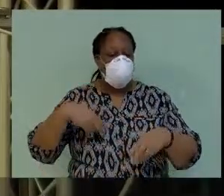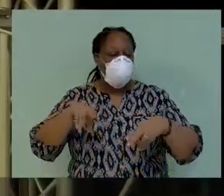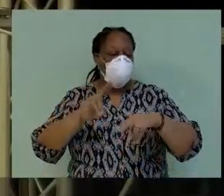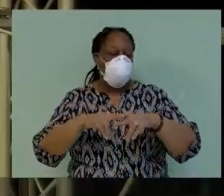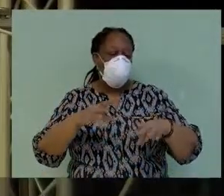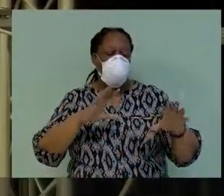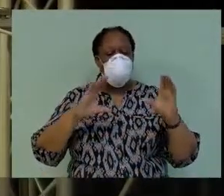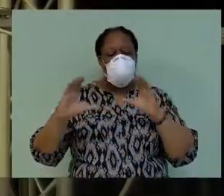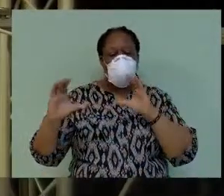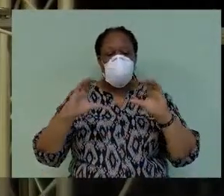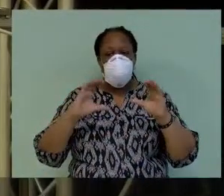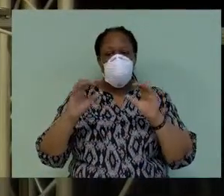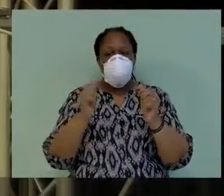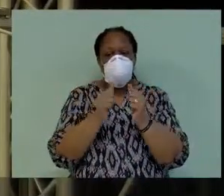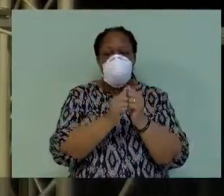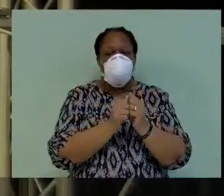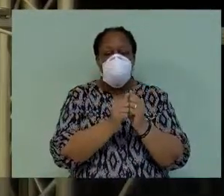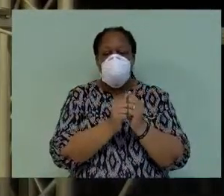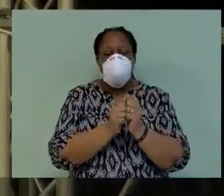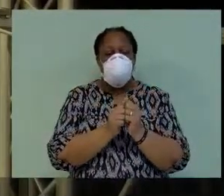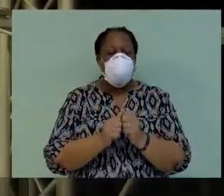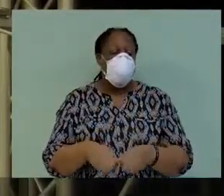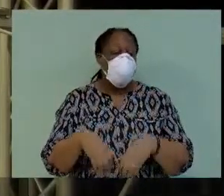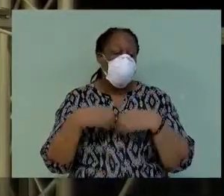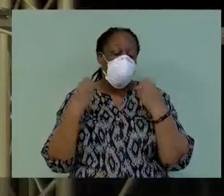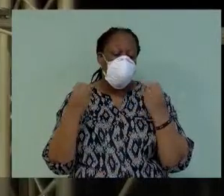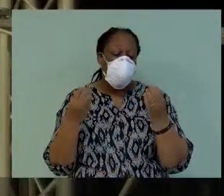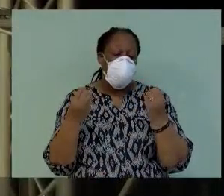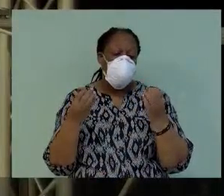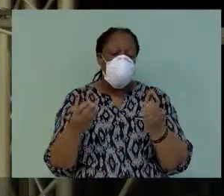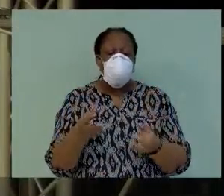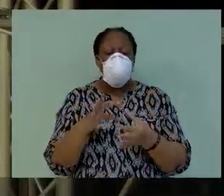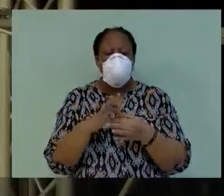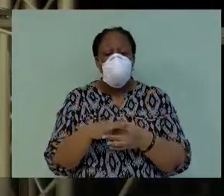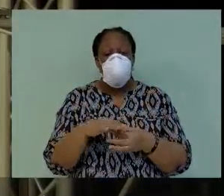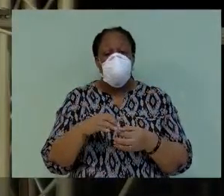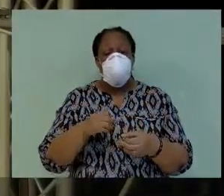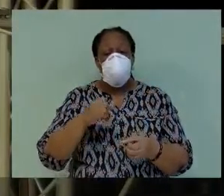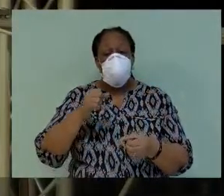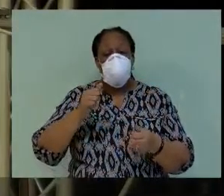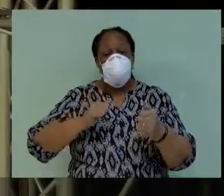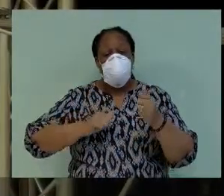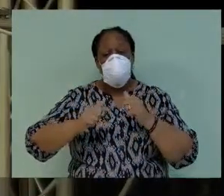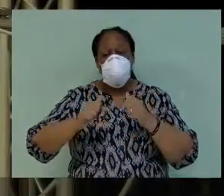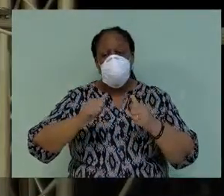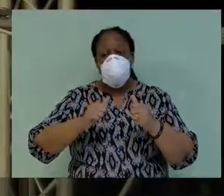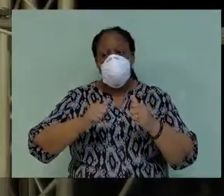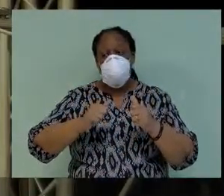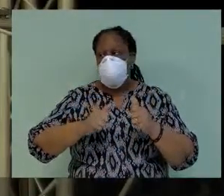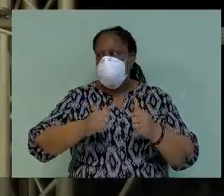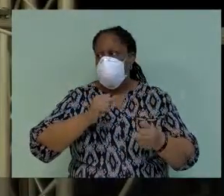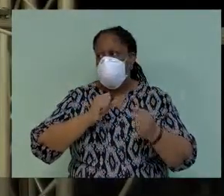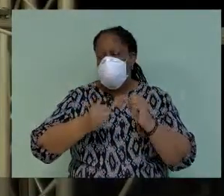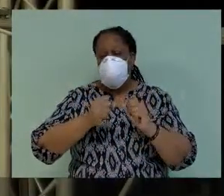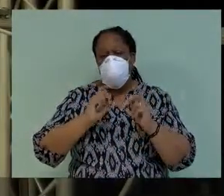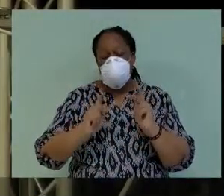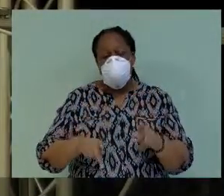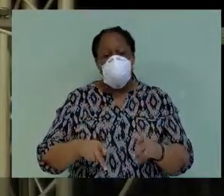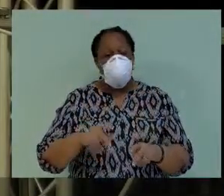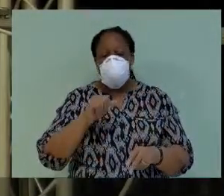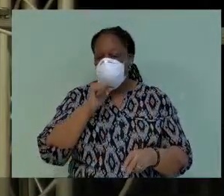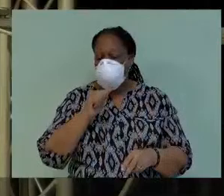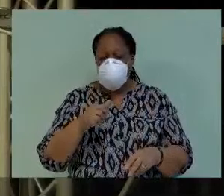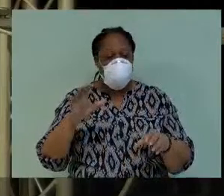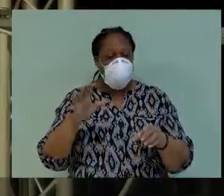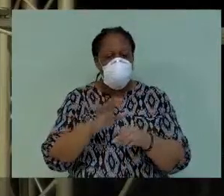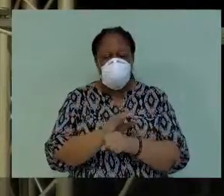As a consequence, many of our professional athletes are not getting the adequate training that